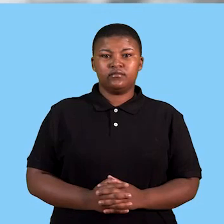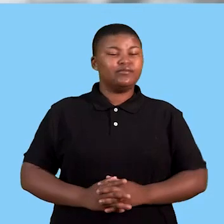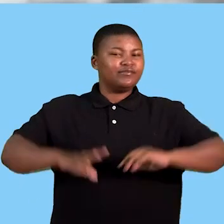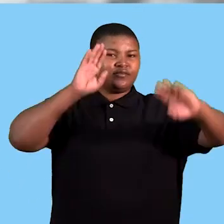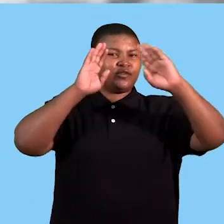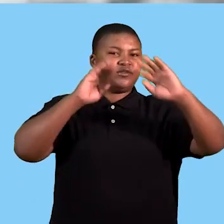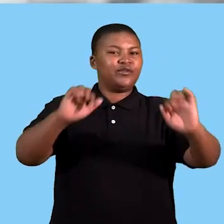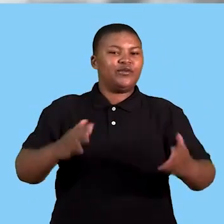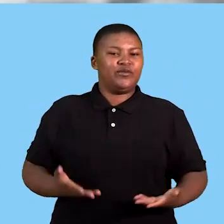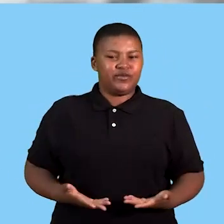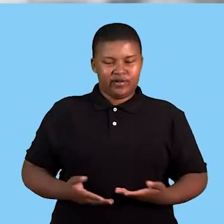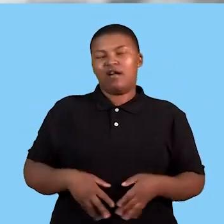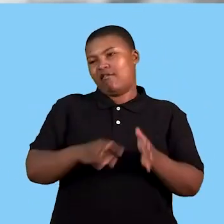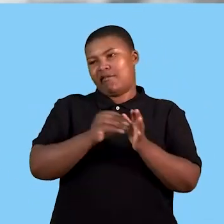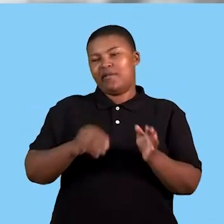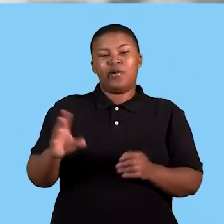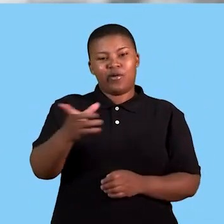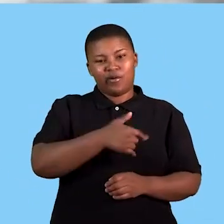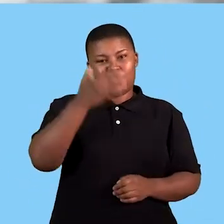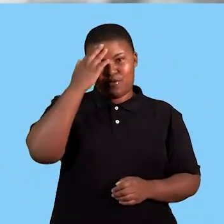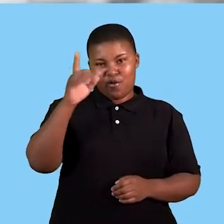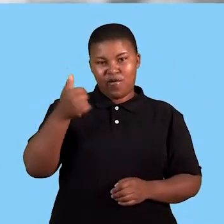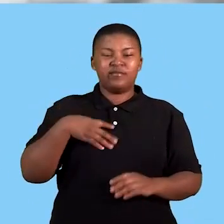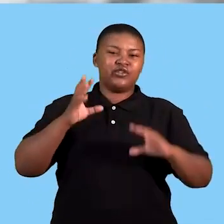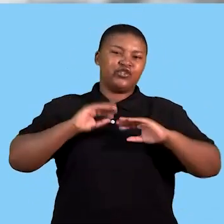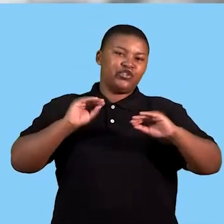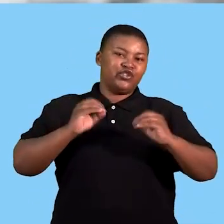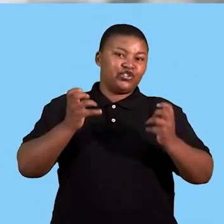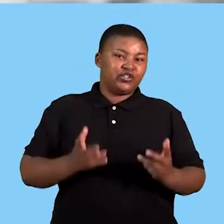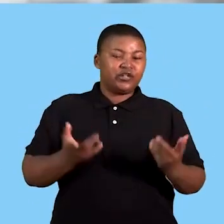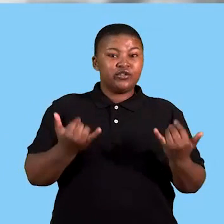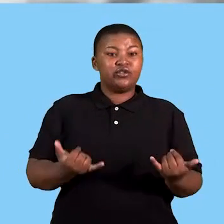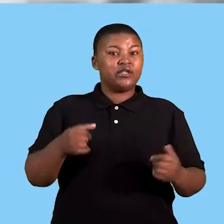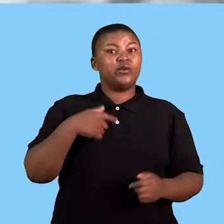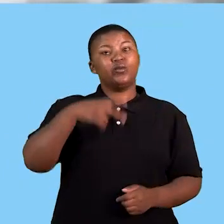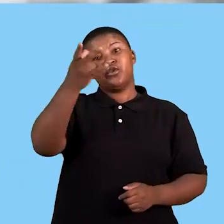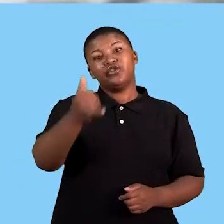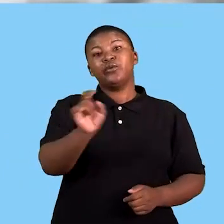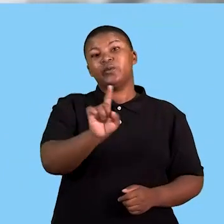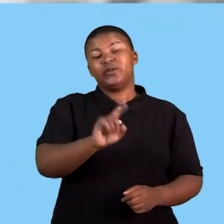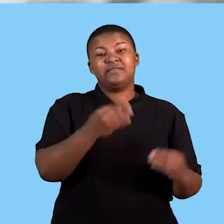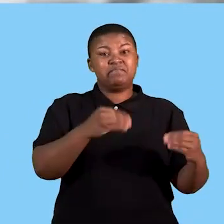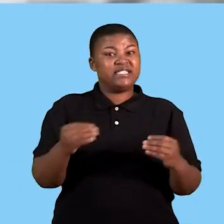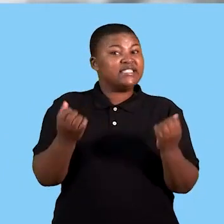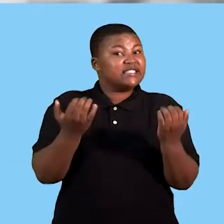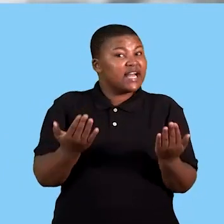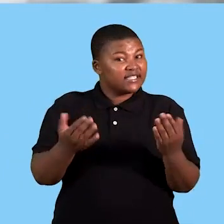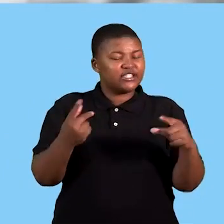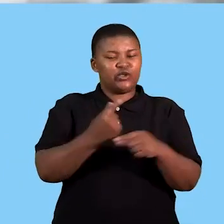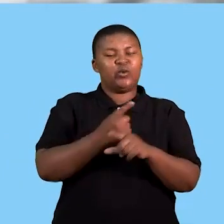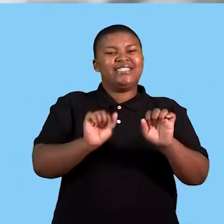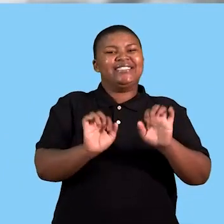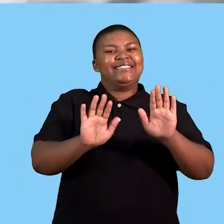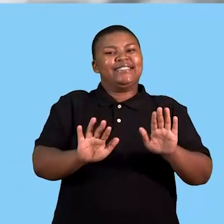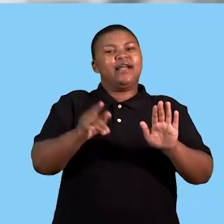Hello and welcome to all the learners. I am Marley Morrison and we are looking today at our Business Studies Grade 10